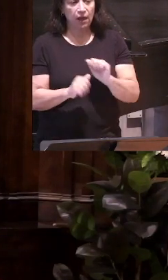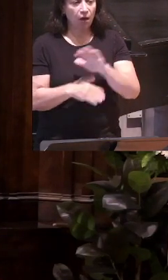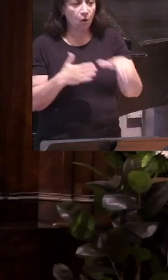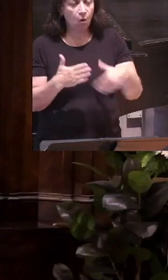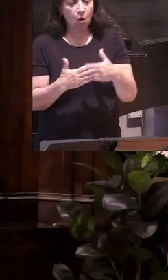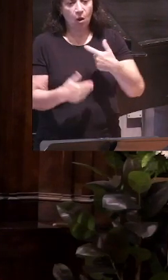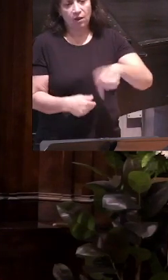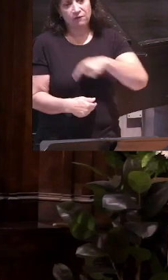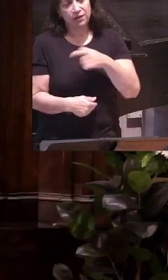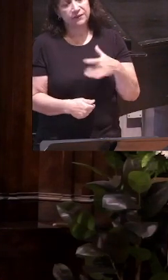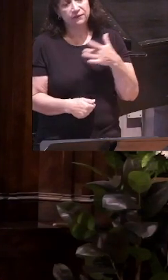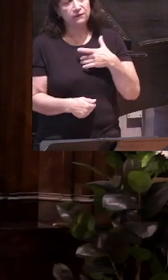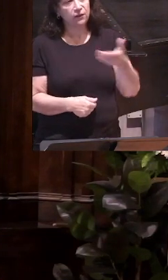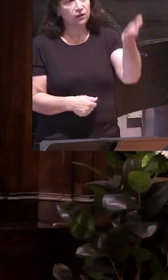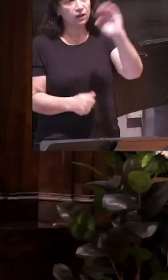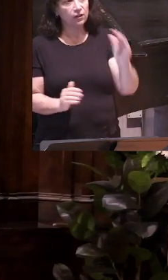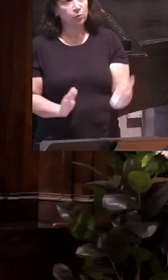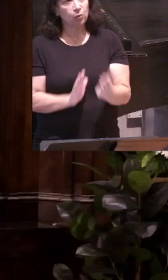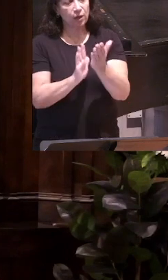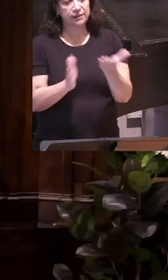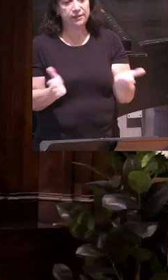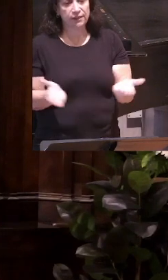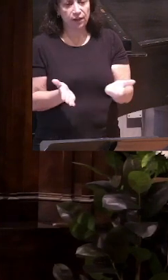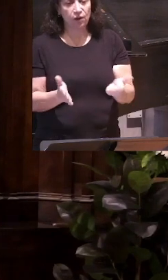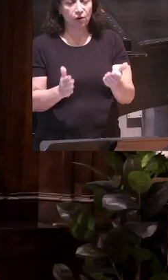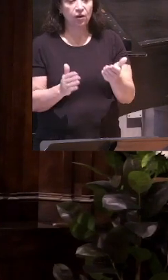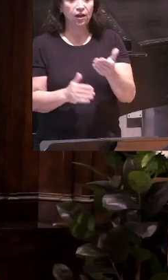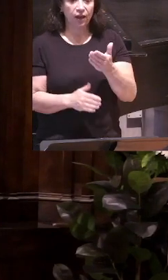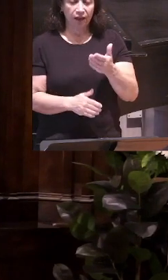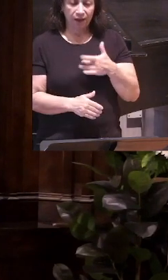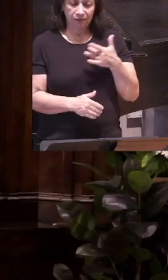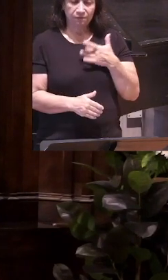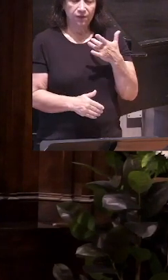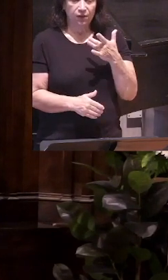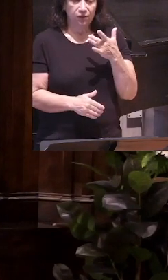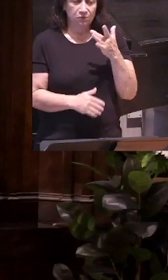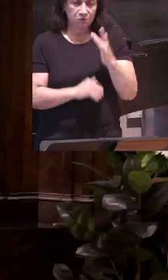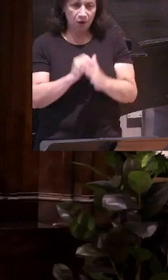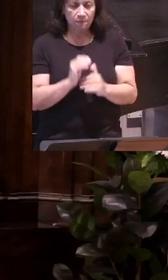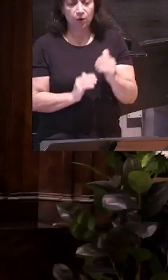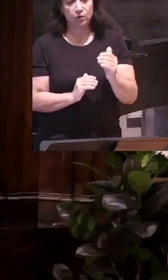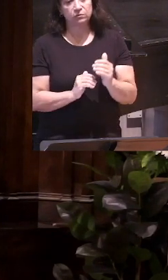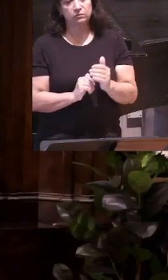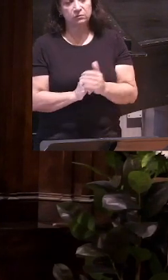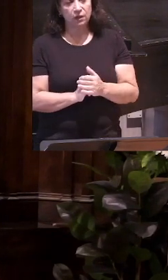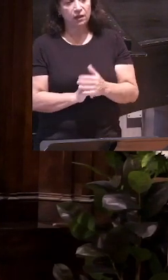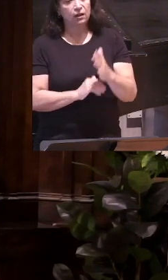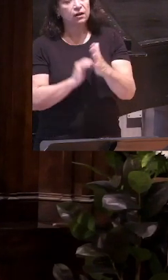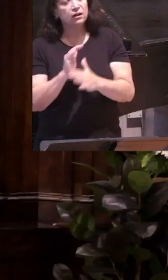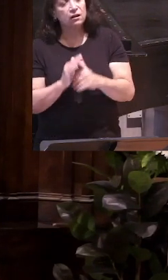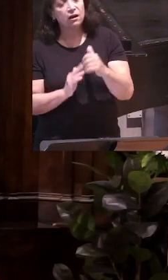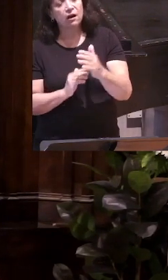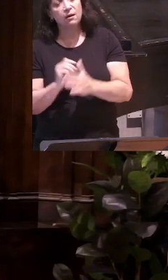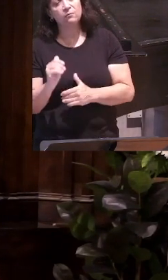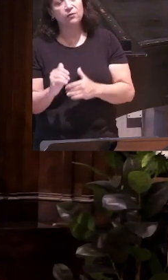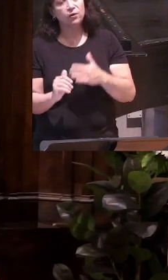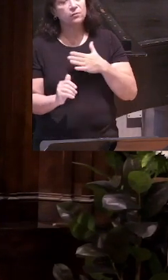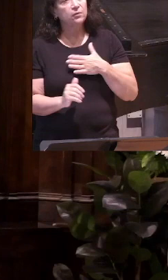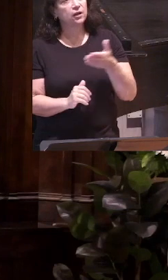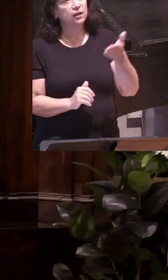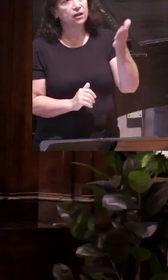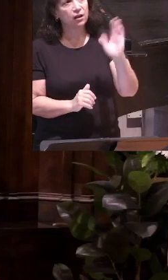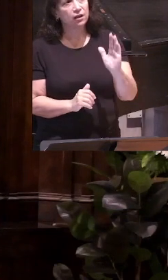feel God's presence, and may we know comfort. Comfort, comfort my